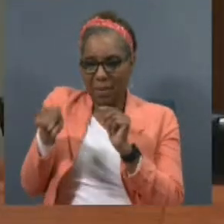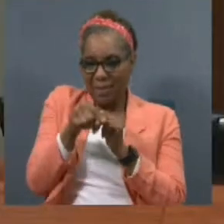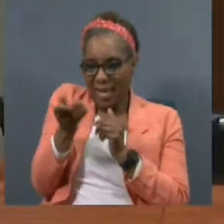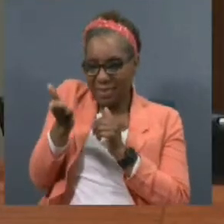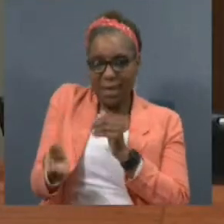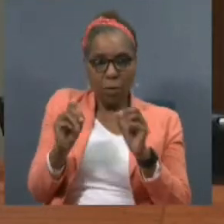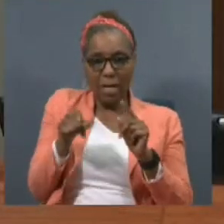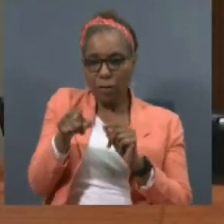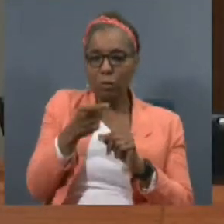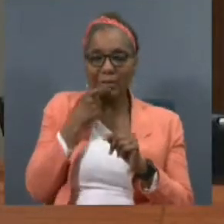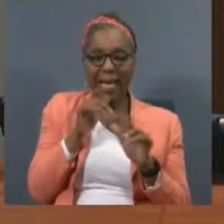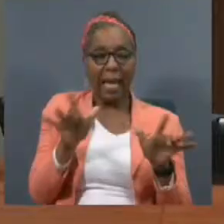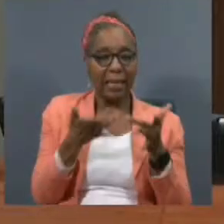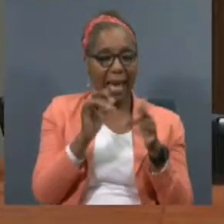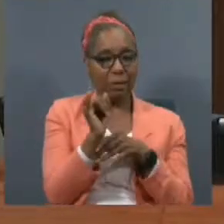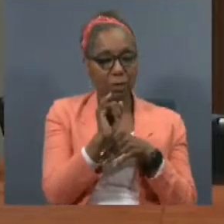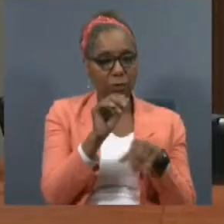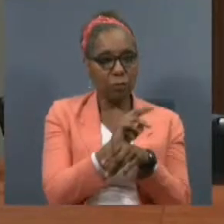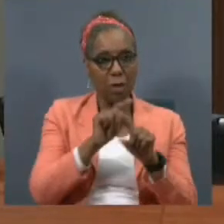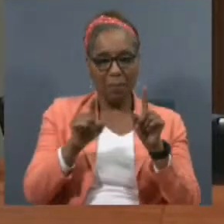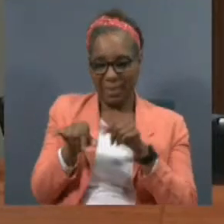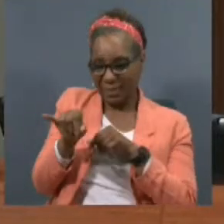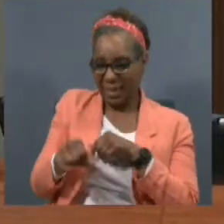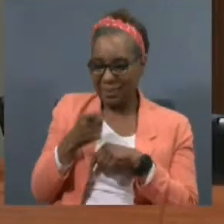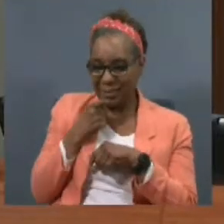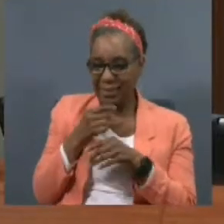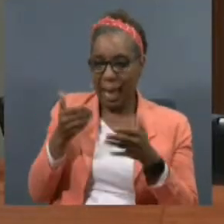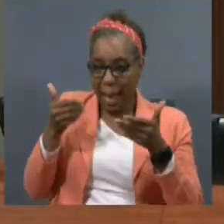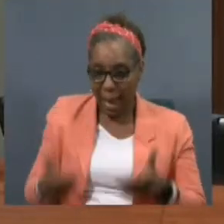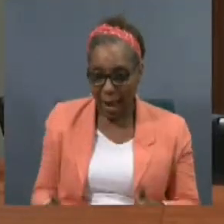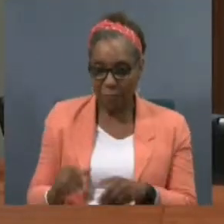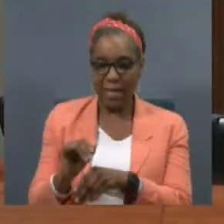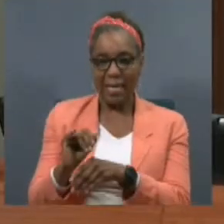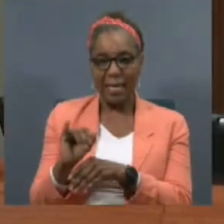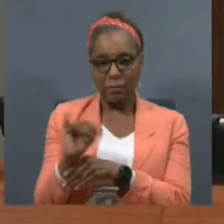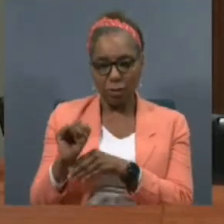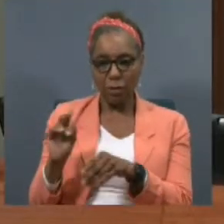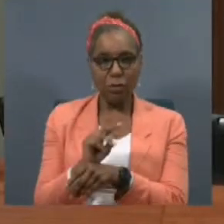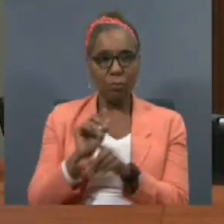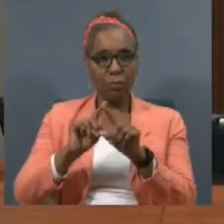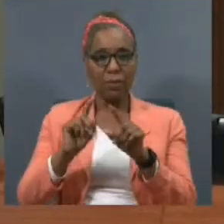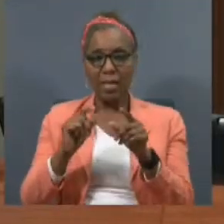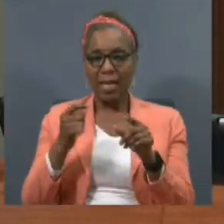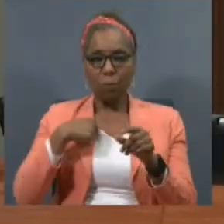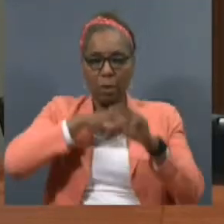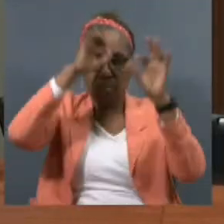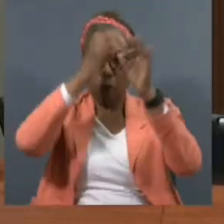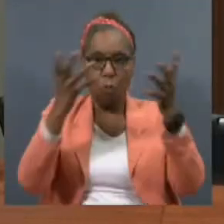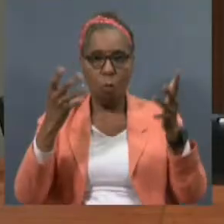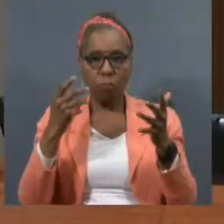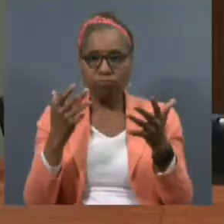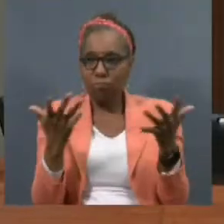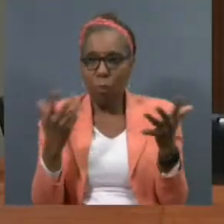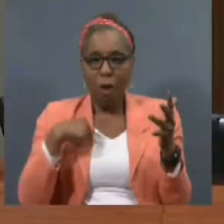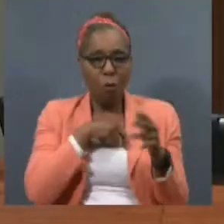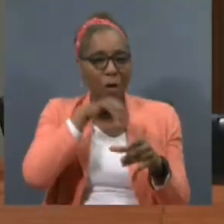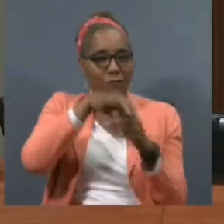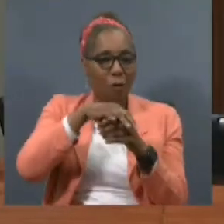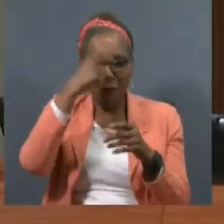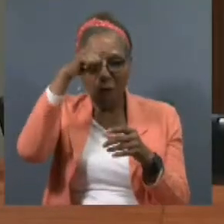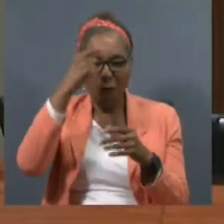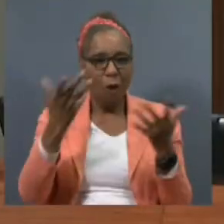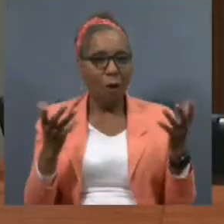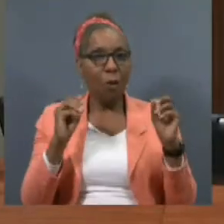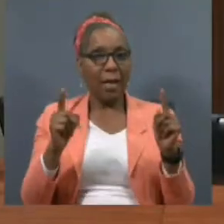saying light industrial use. This says heavy industrial use, and we really don't know what we're voting for. Not only that,